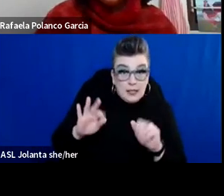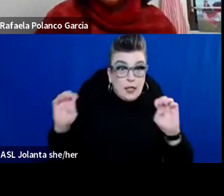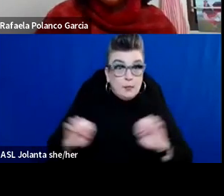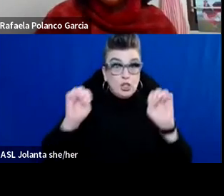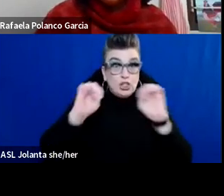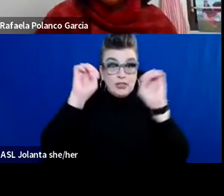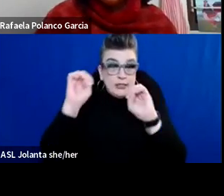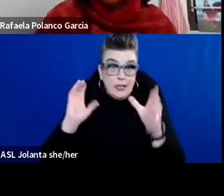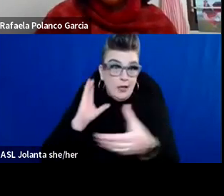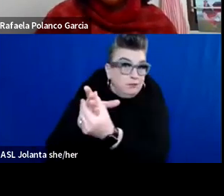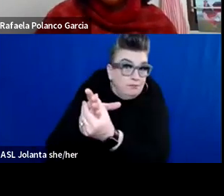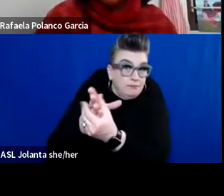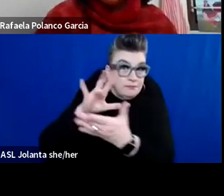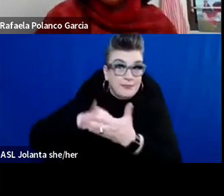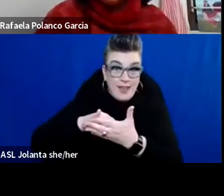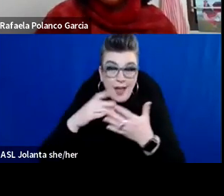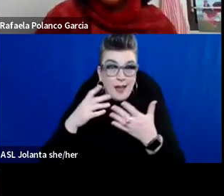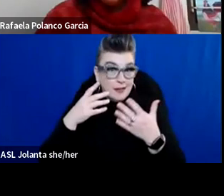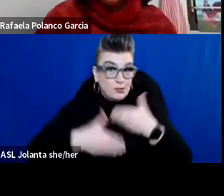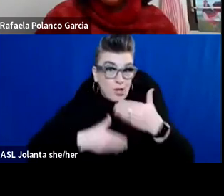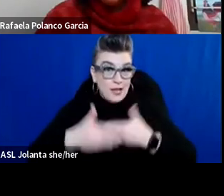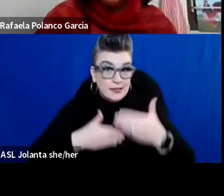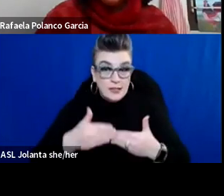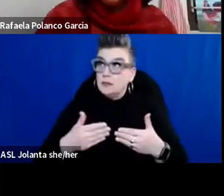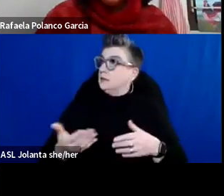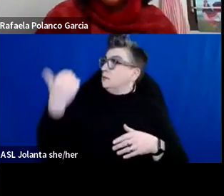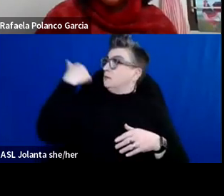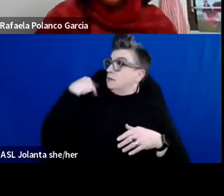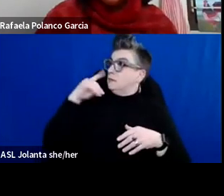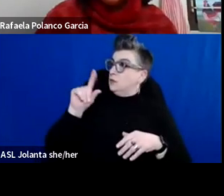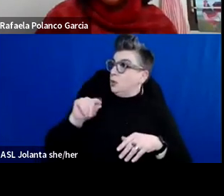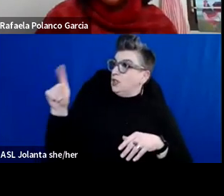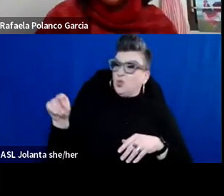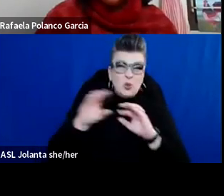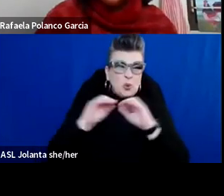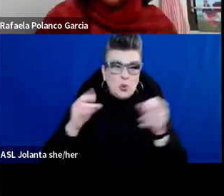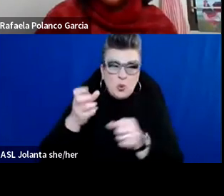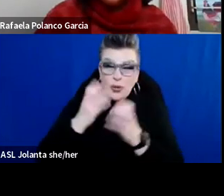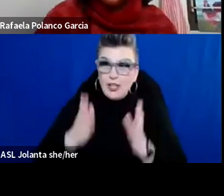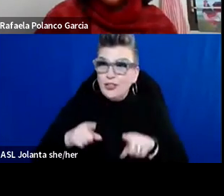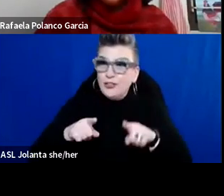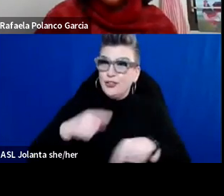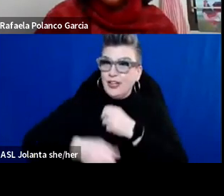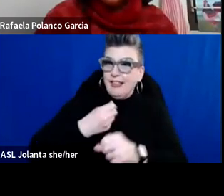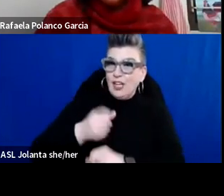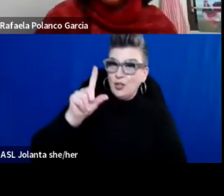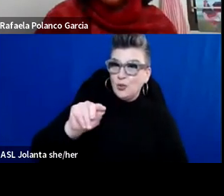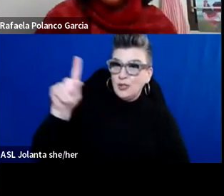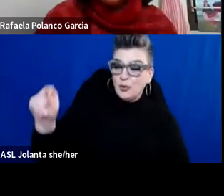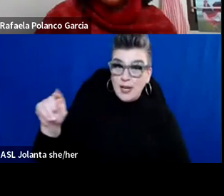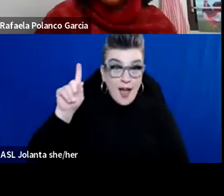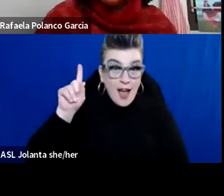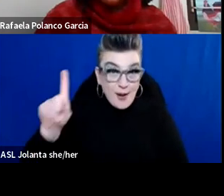interrupted this process in 2020 there were no 2020 winners however nominations of